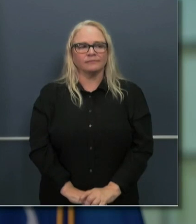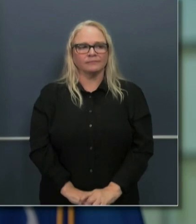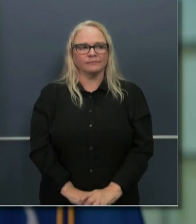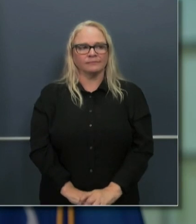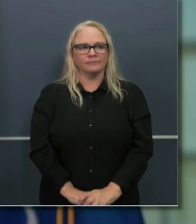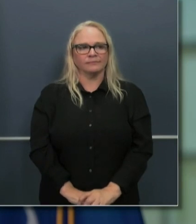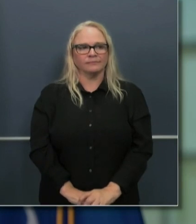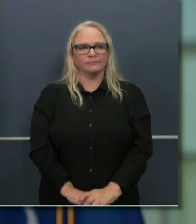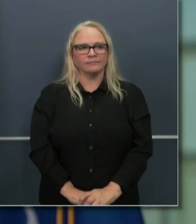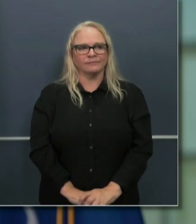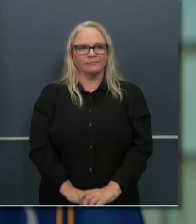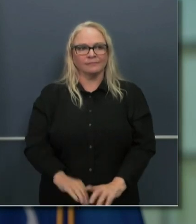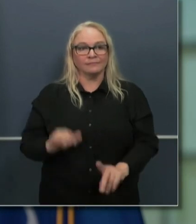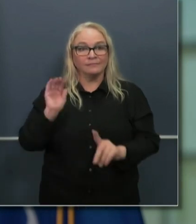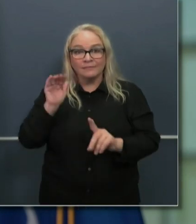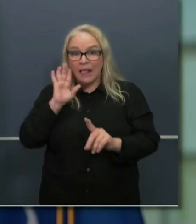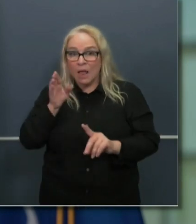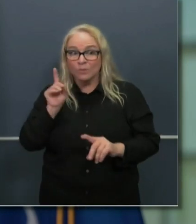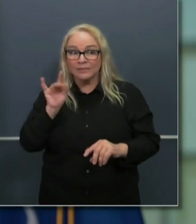David?